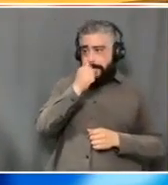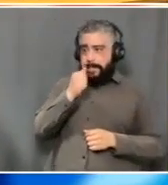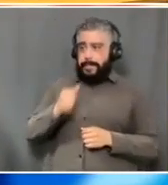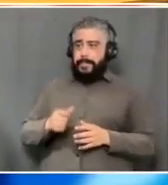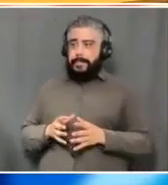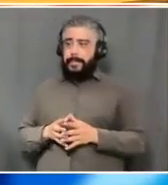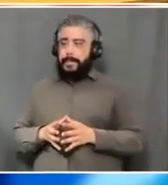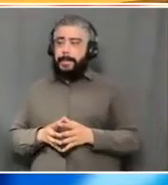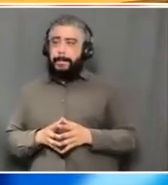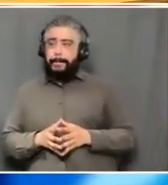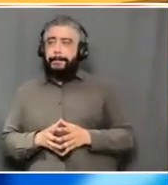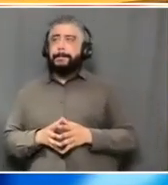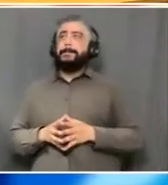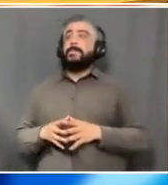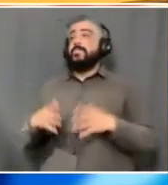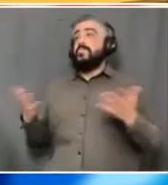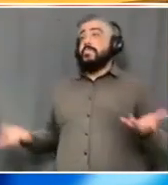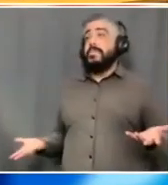Well, I mean,